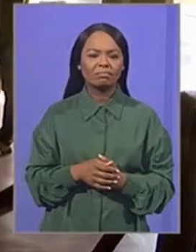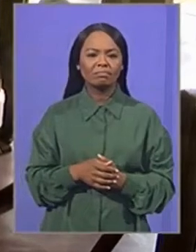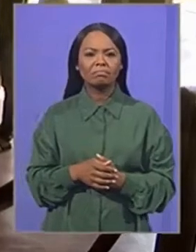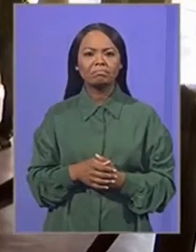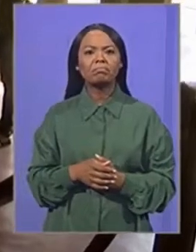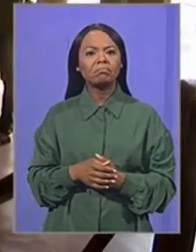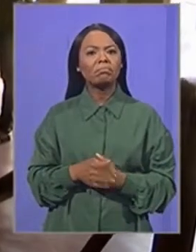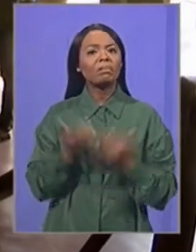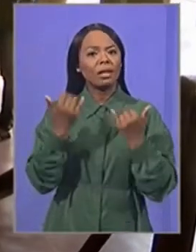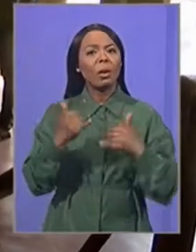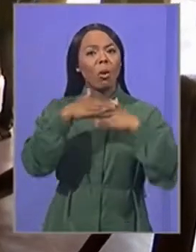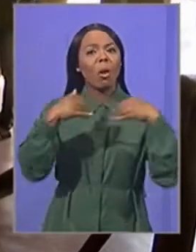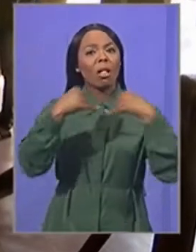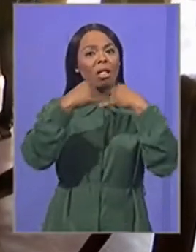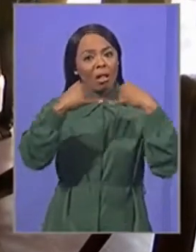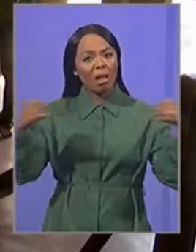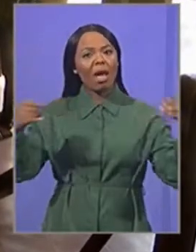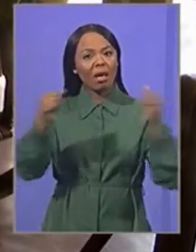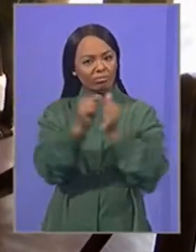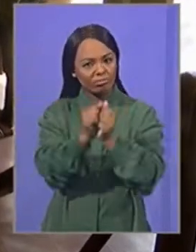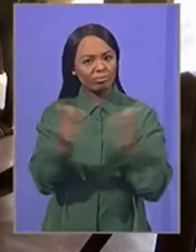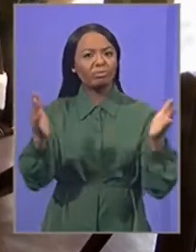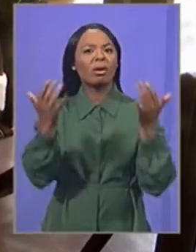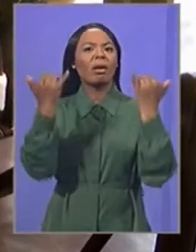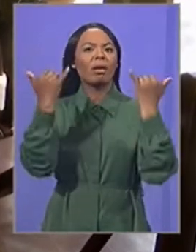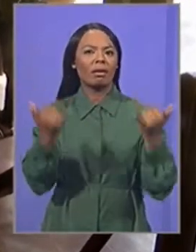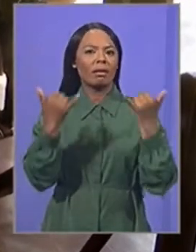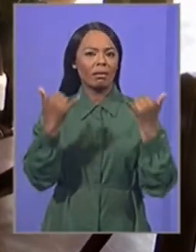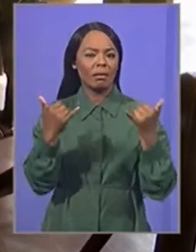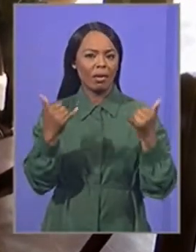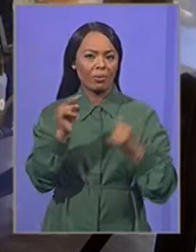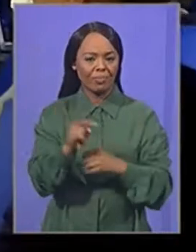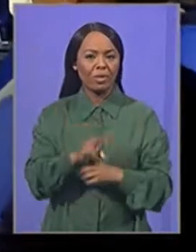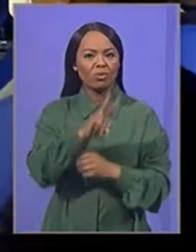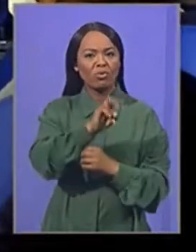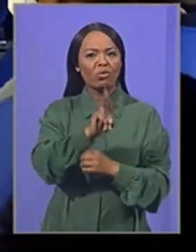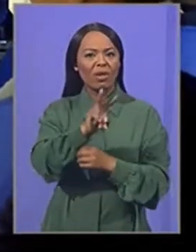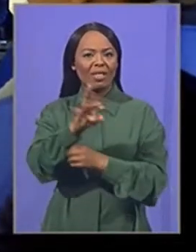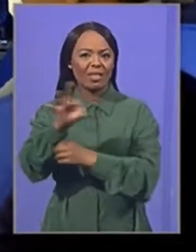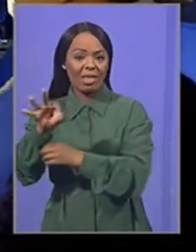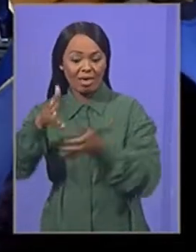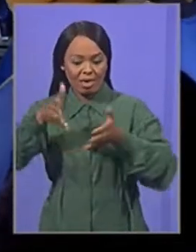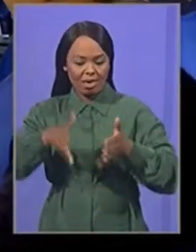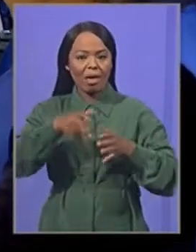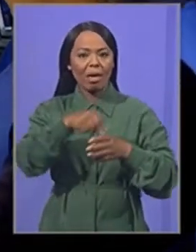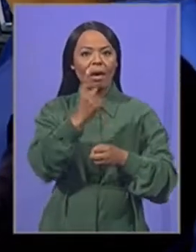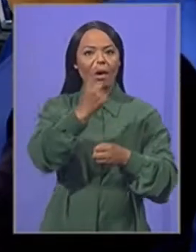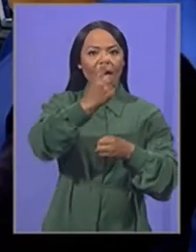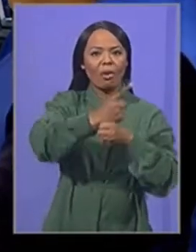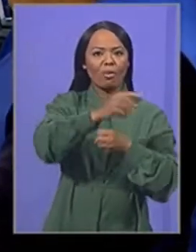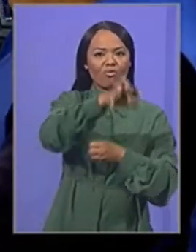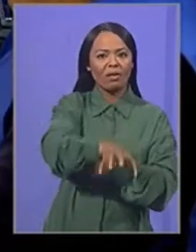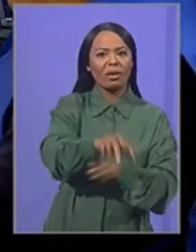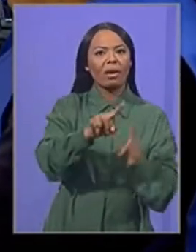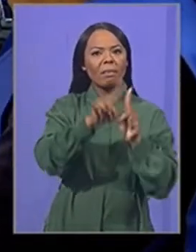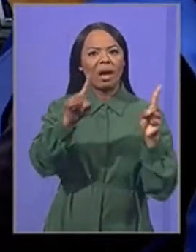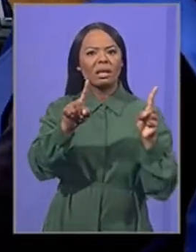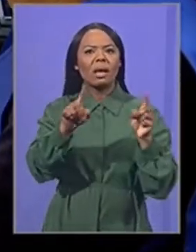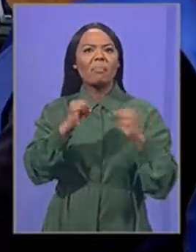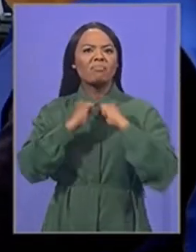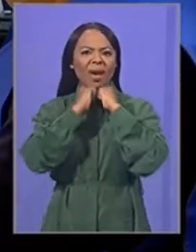Go buletswe semmuso dikopo tsa mokgwa wa online tsa ngwaga wa 2023 mo Gauteng. Fela batsadi ba na le maikutlo